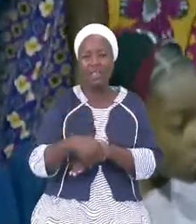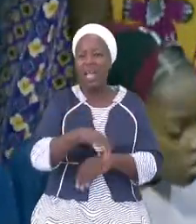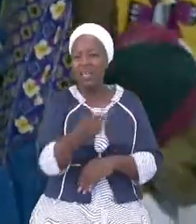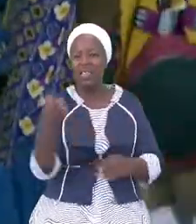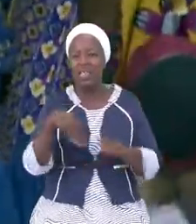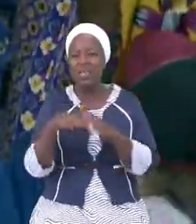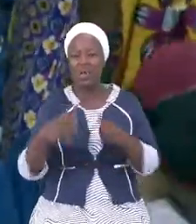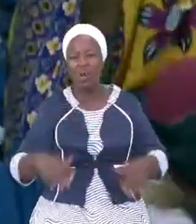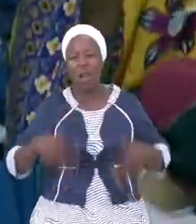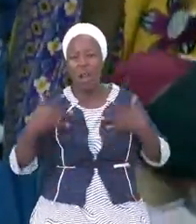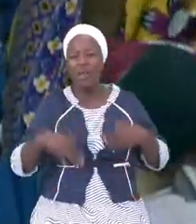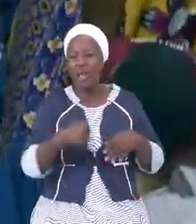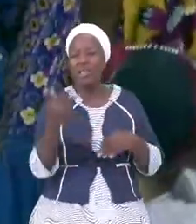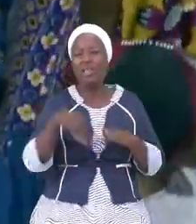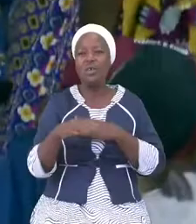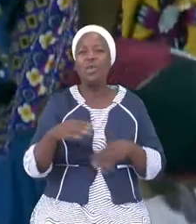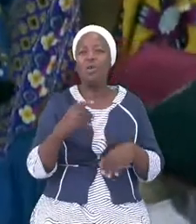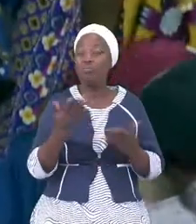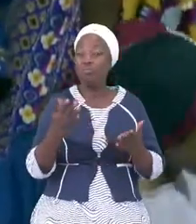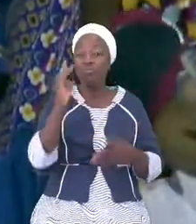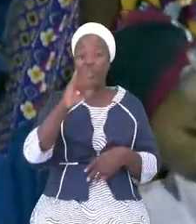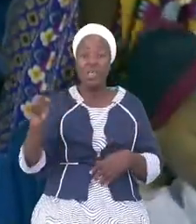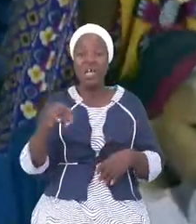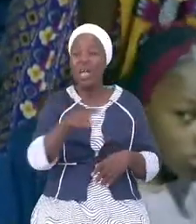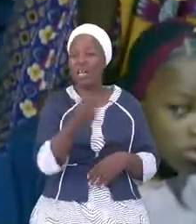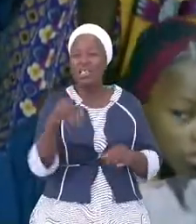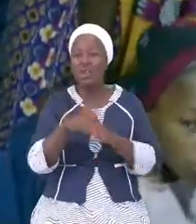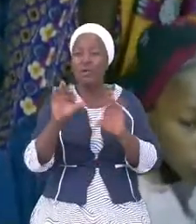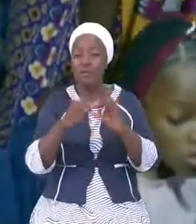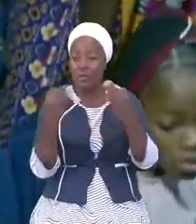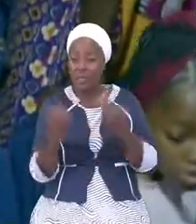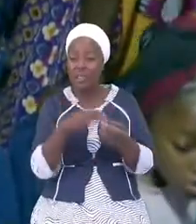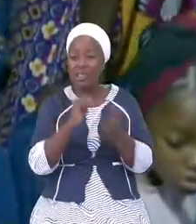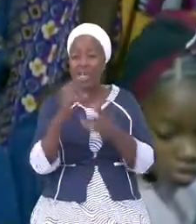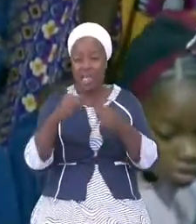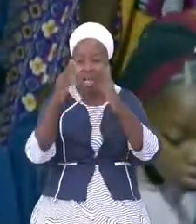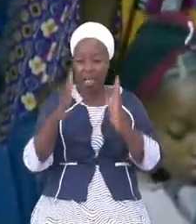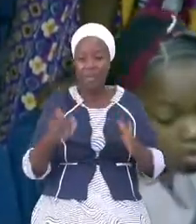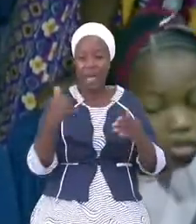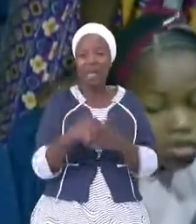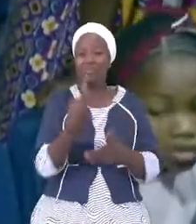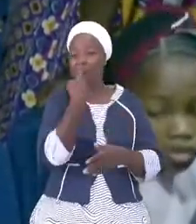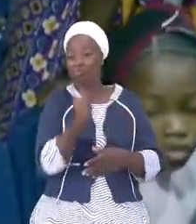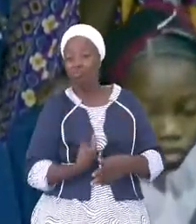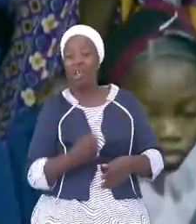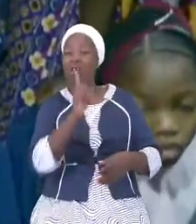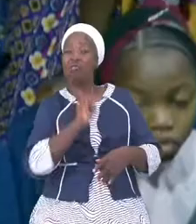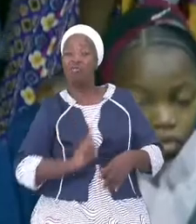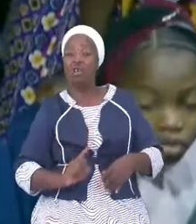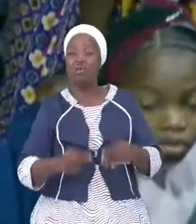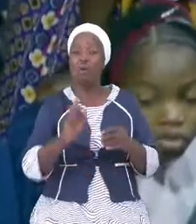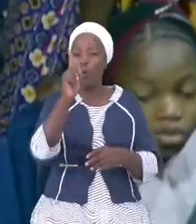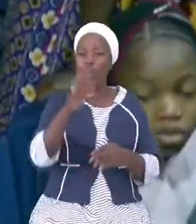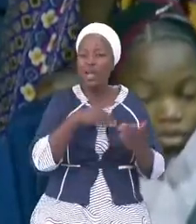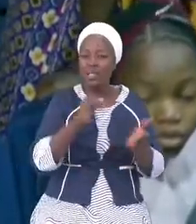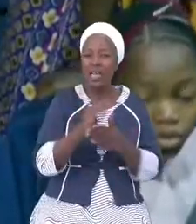anything in your ministry, anything in your family that the enemy has swallowed up, that a whale has